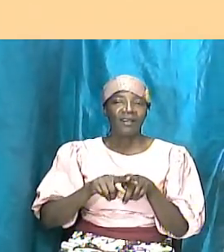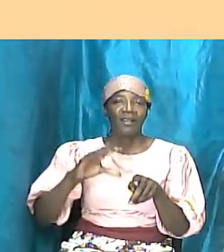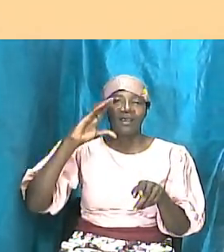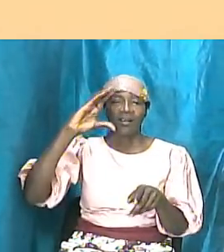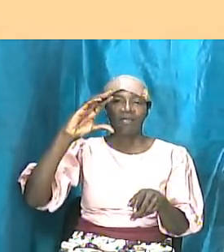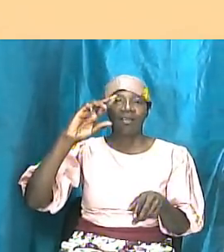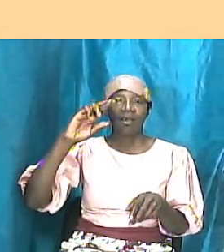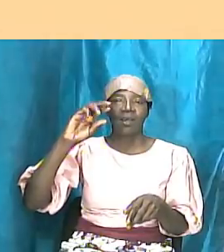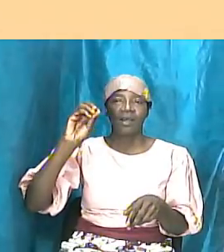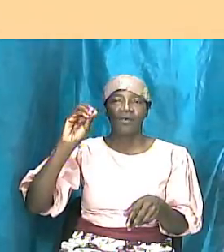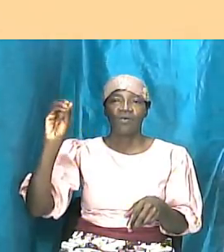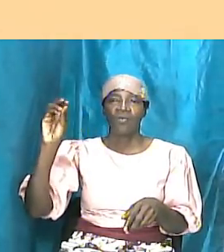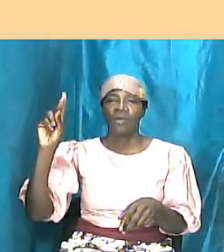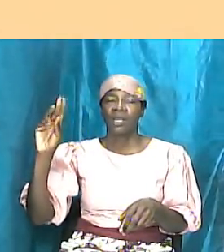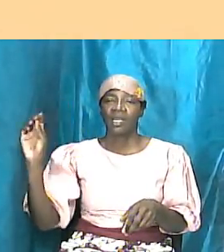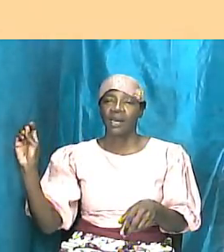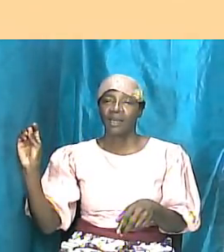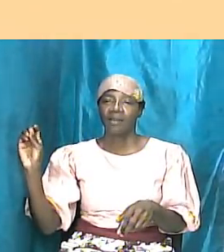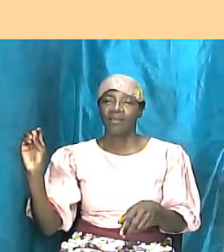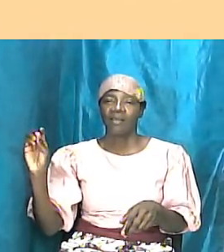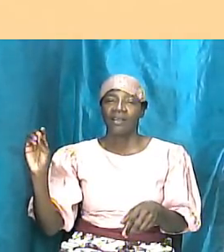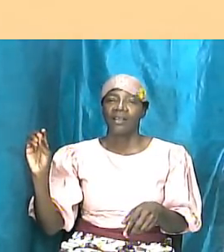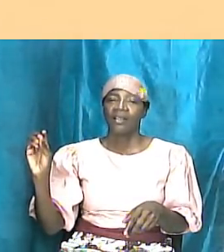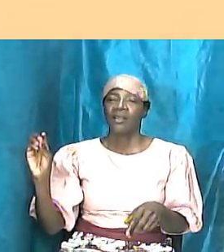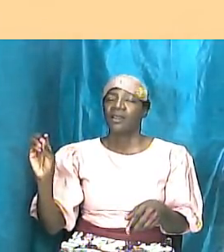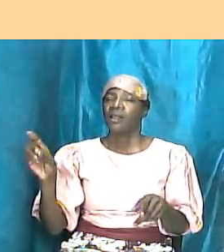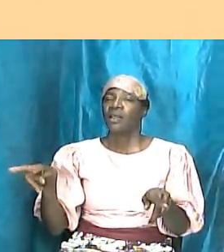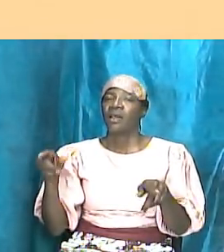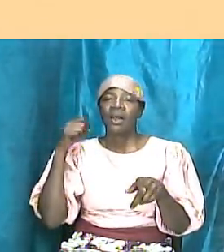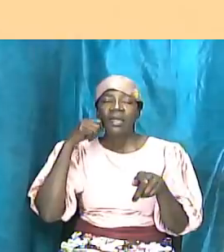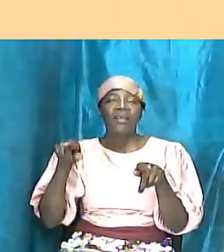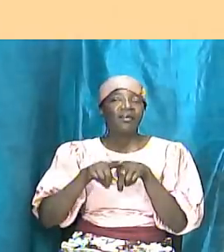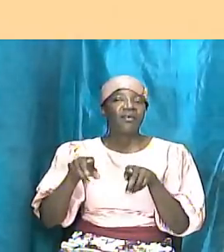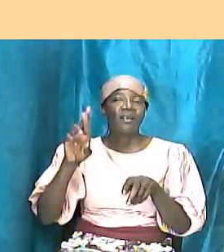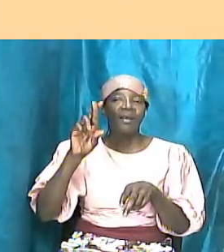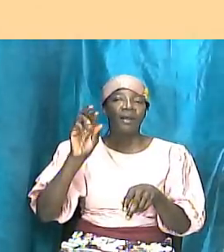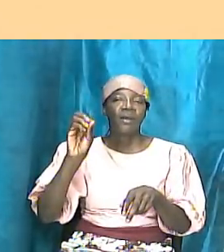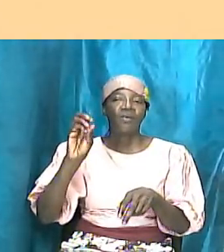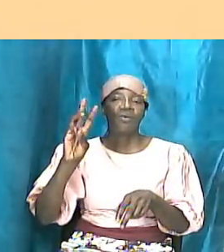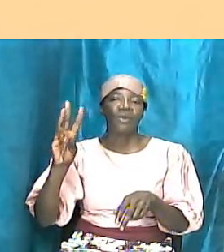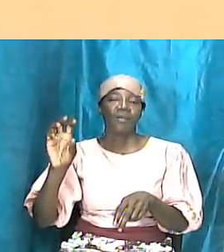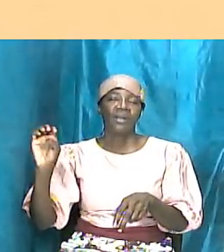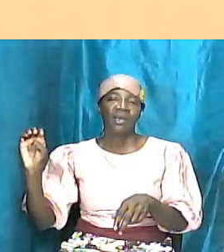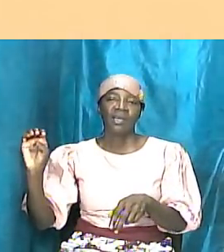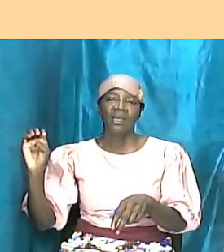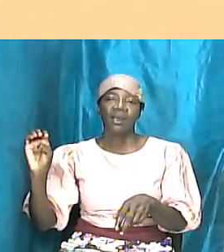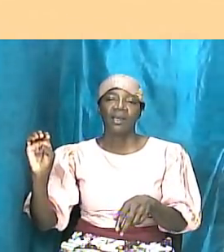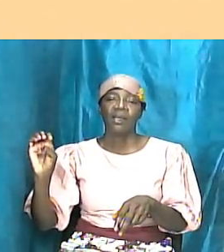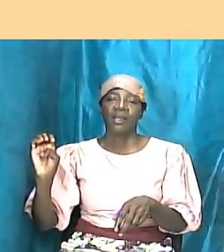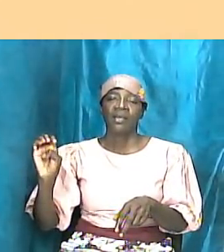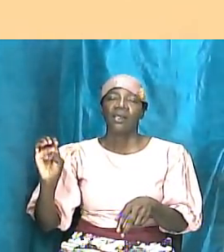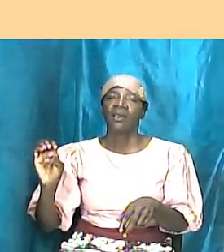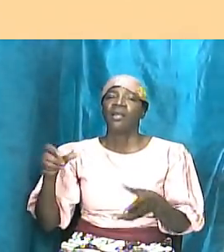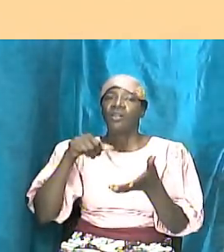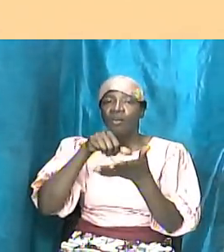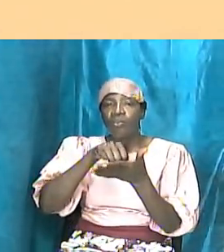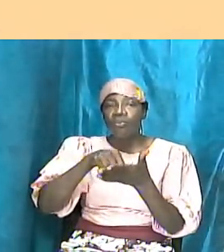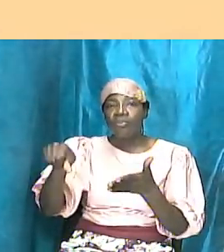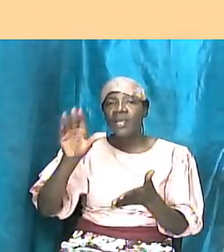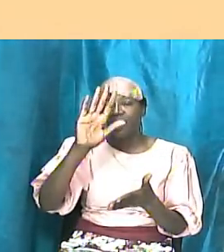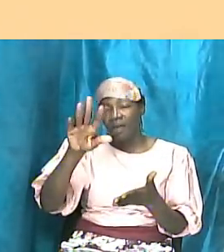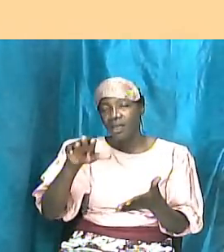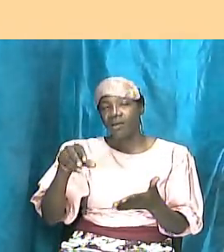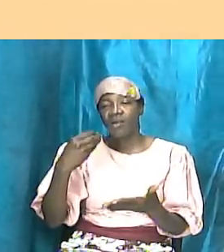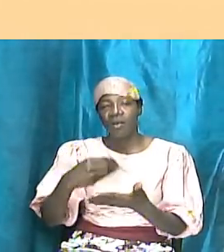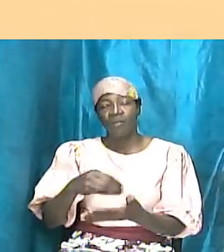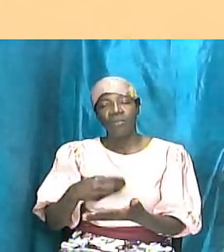Rowe to confirm your attendance. And we encourage, you know, as many of our ladies or youngsters that can make it a beautiful place,